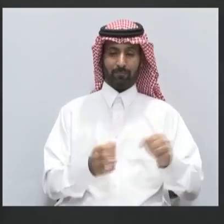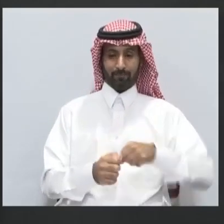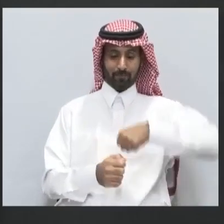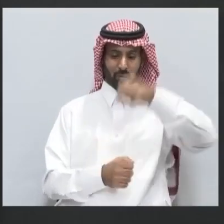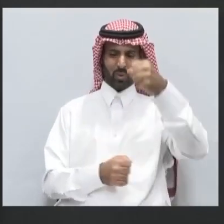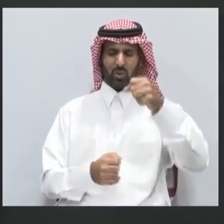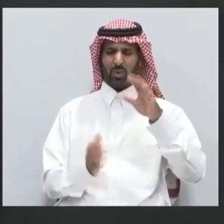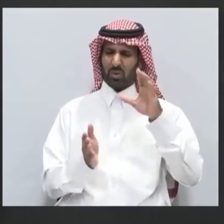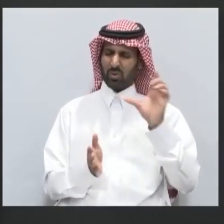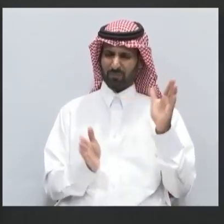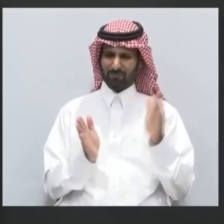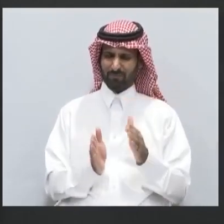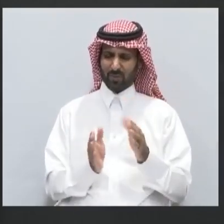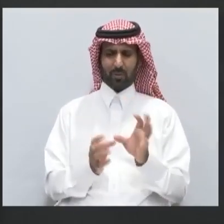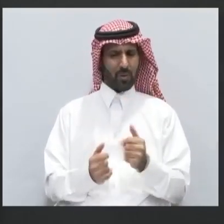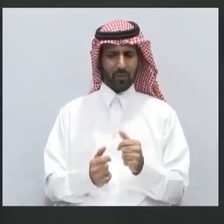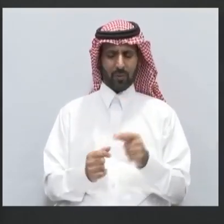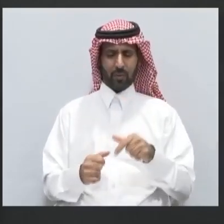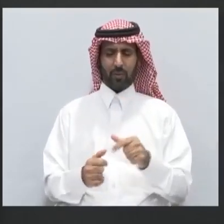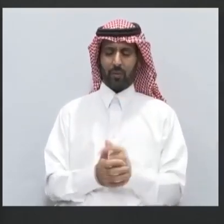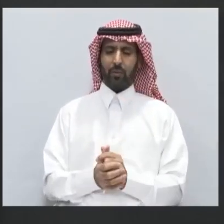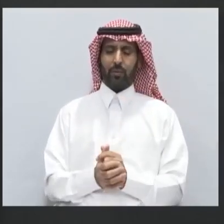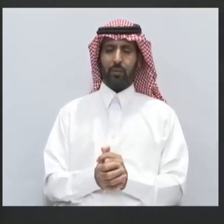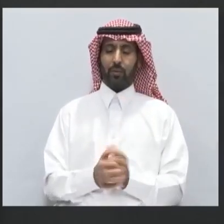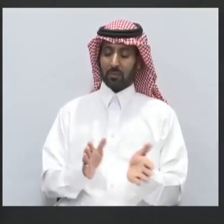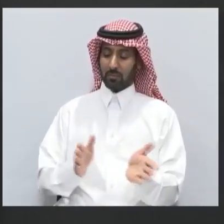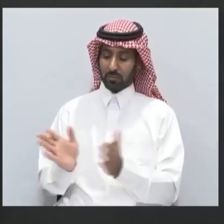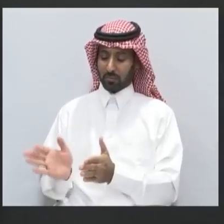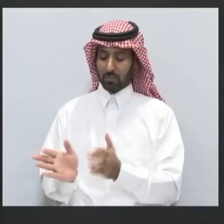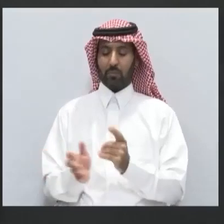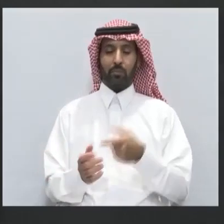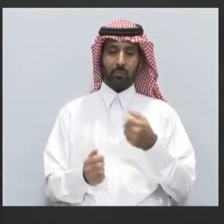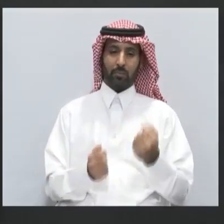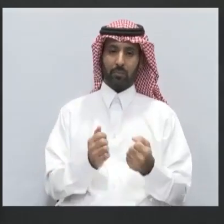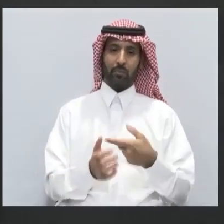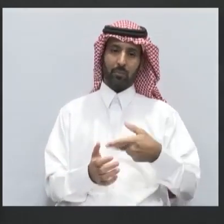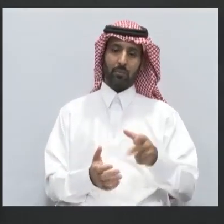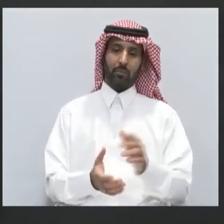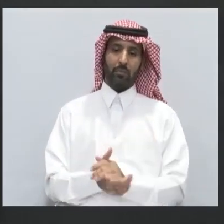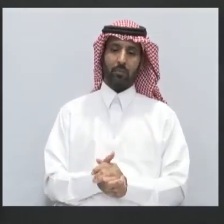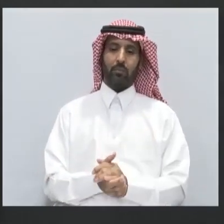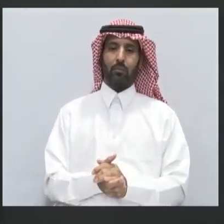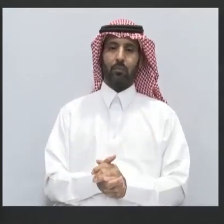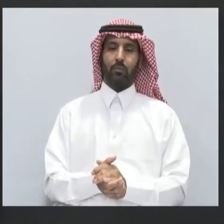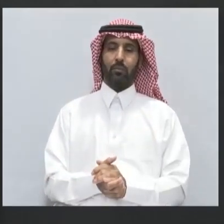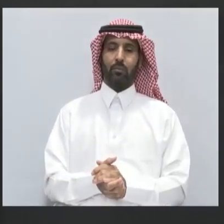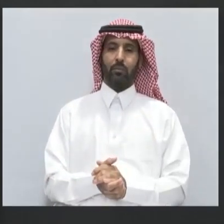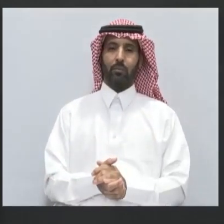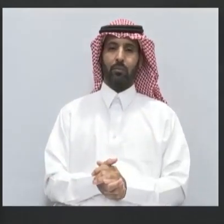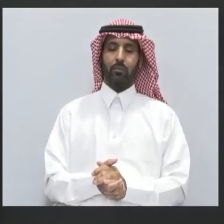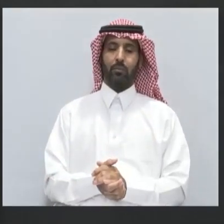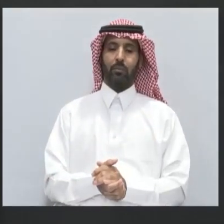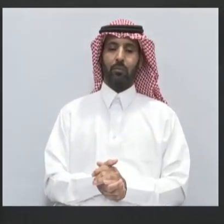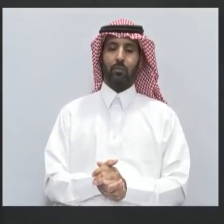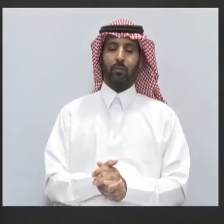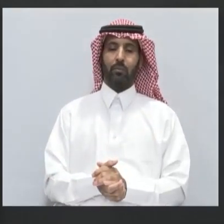must have a big car, but no, they didn't. They had a small car. That's why they had to take just half